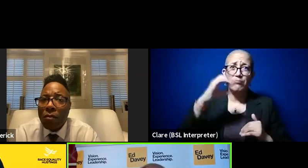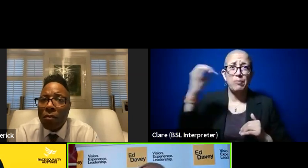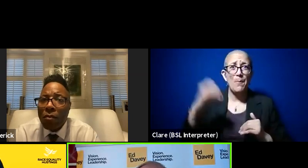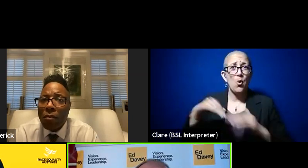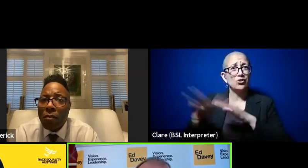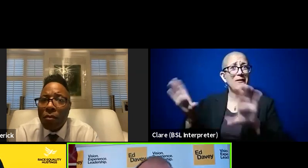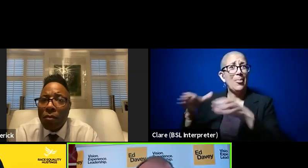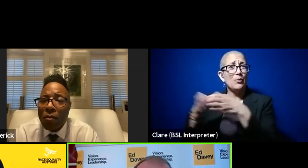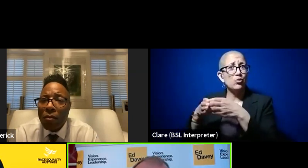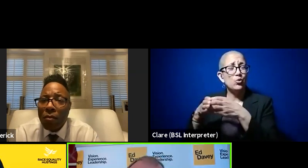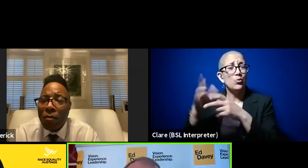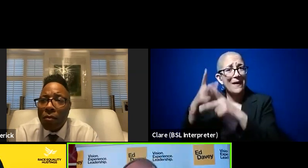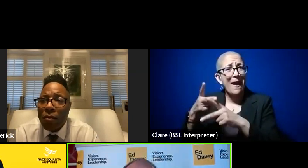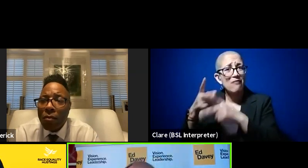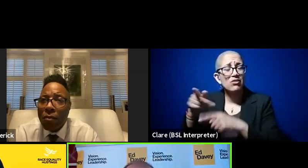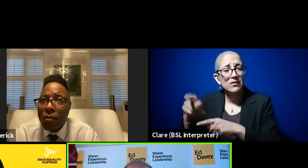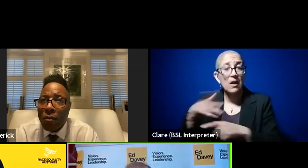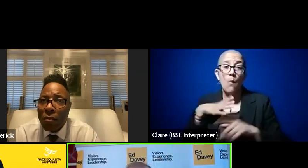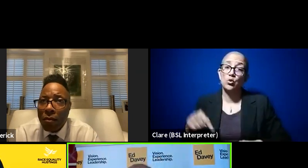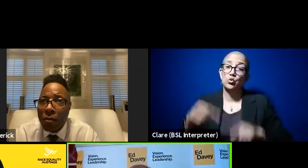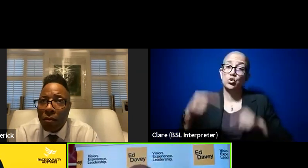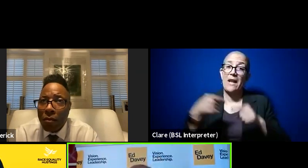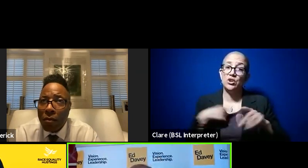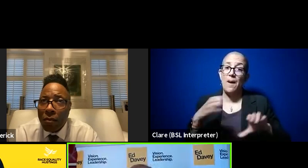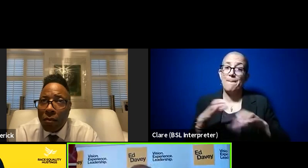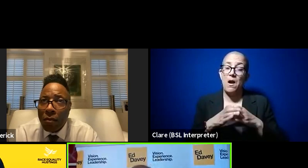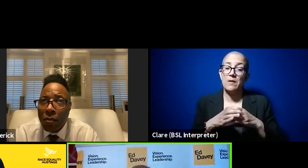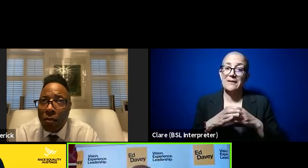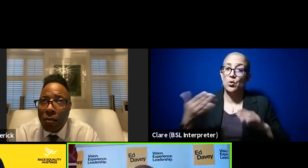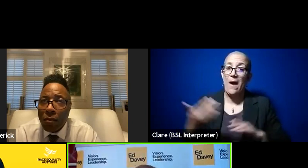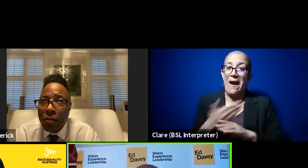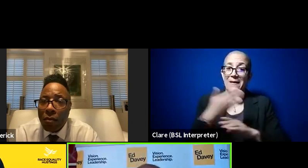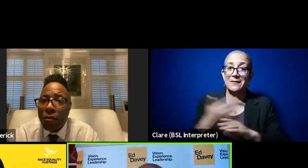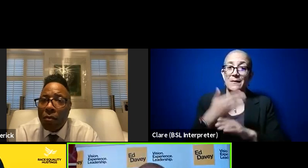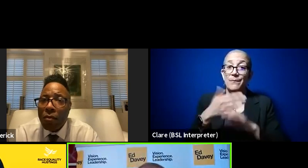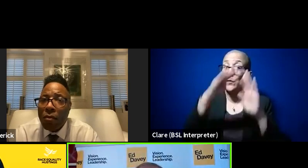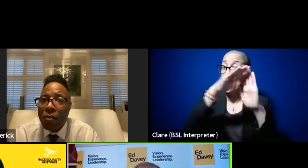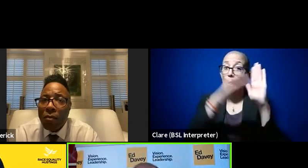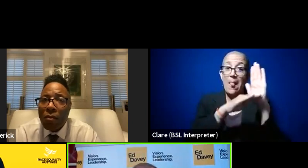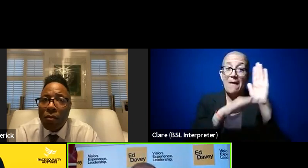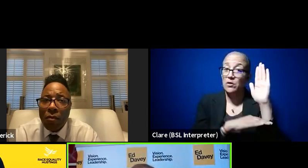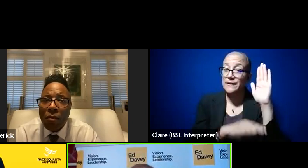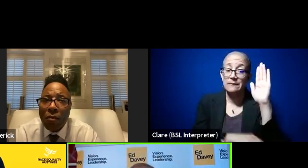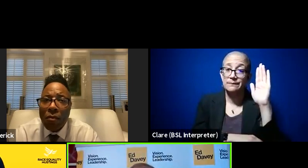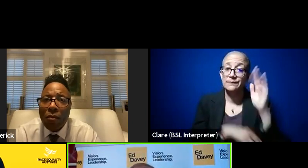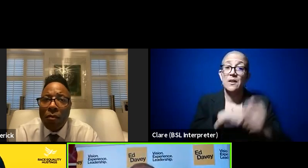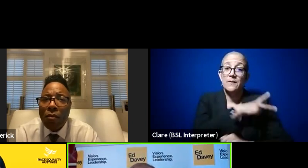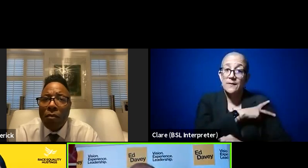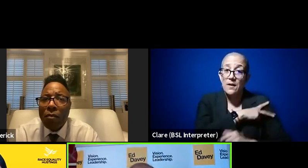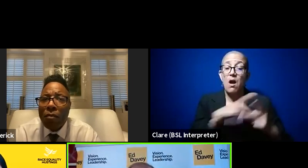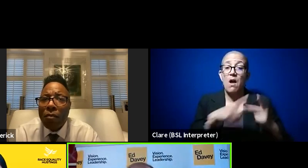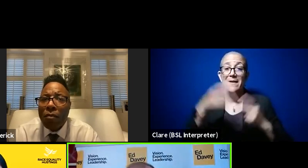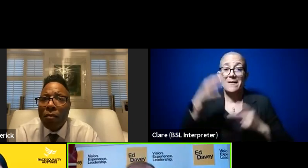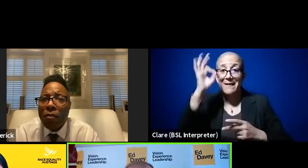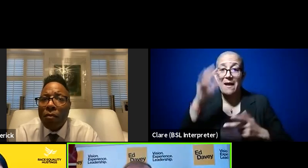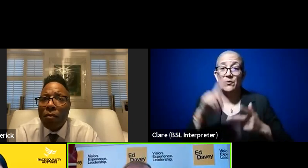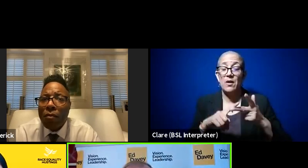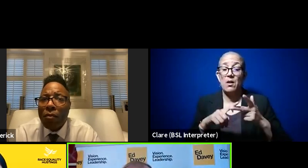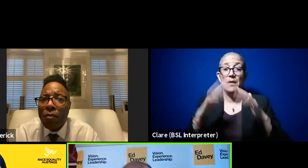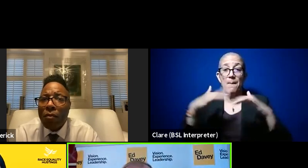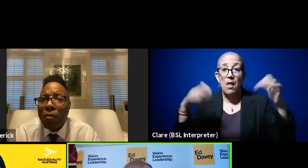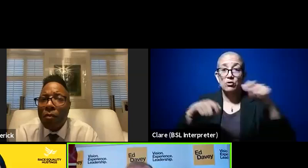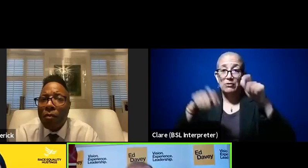want to challenge our party to act at all levels of the party, from party staff to councillors, from parliamentary candidates to